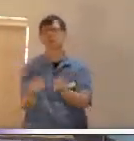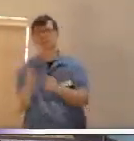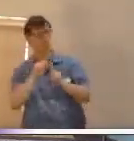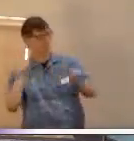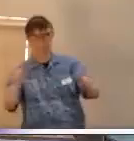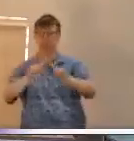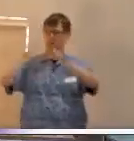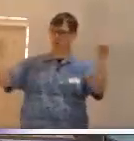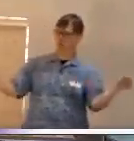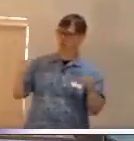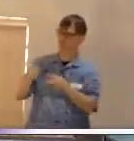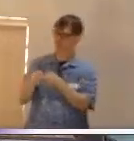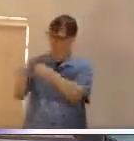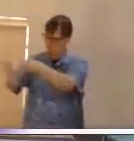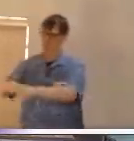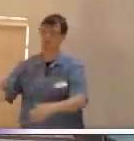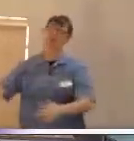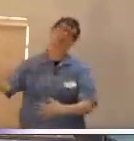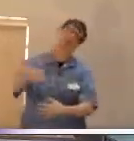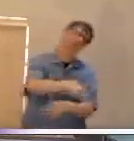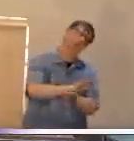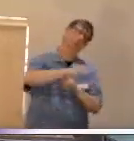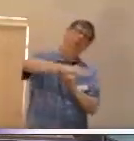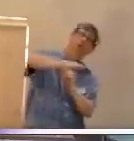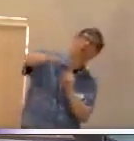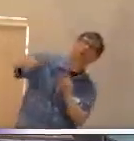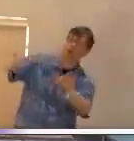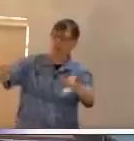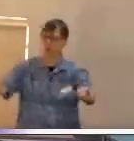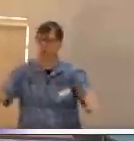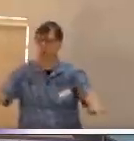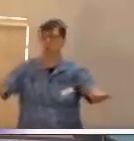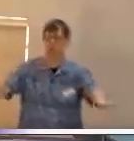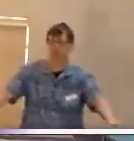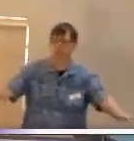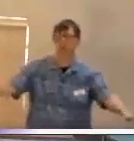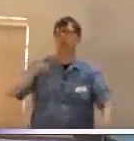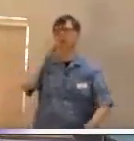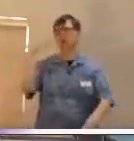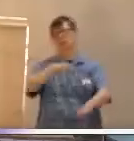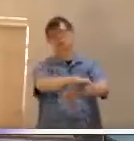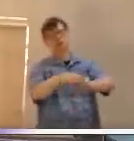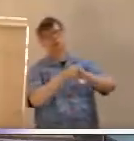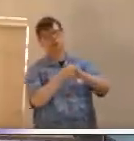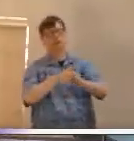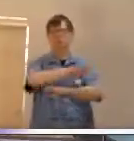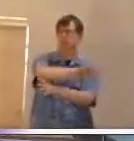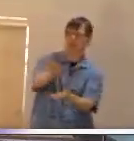different direction, and your ship sails freely on the ocean of calmness, of harmony, of